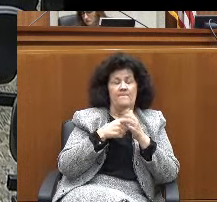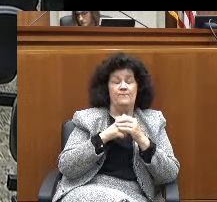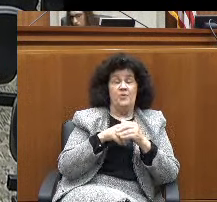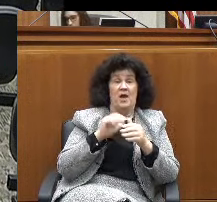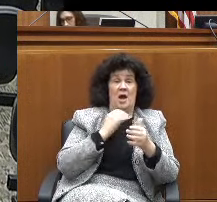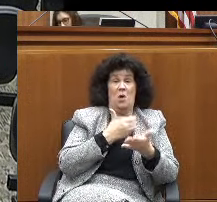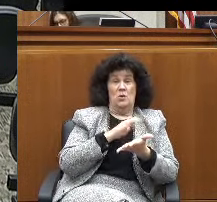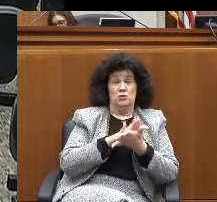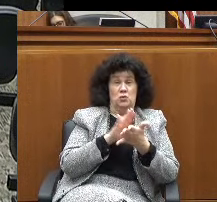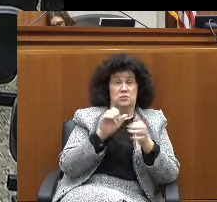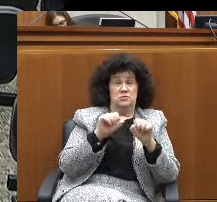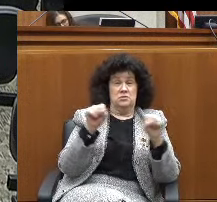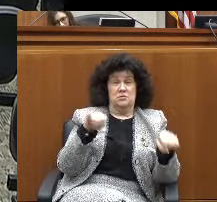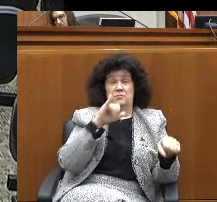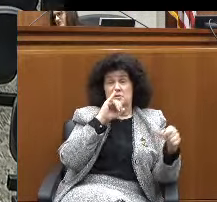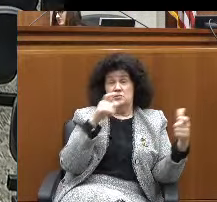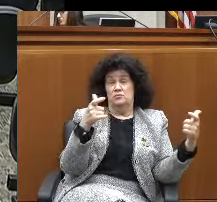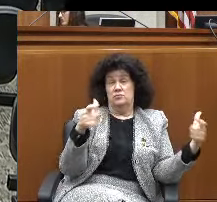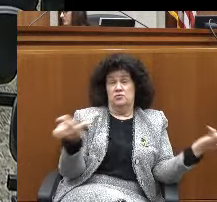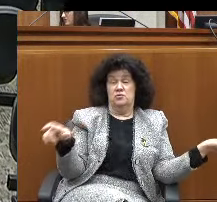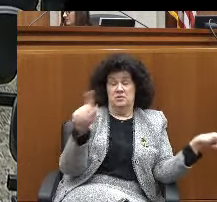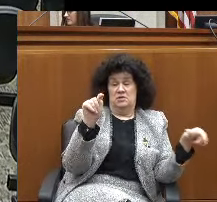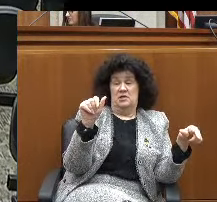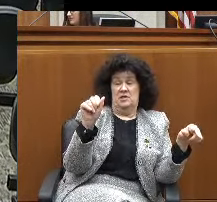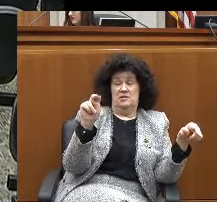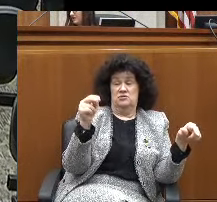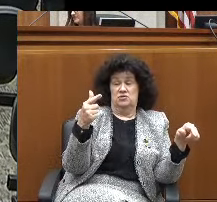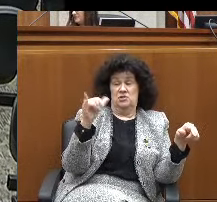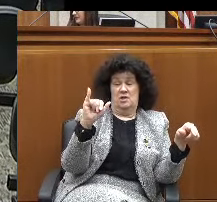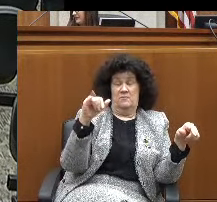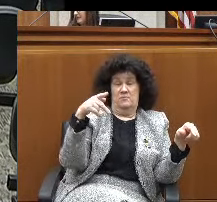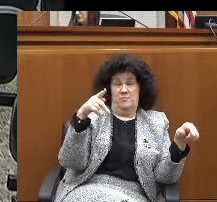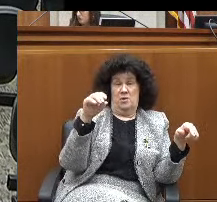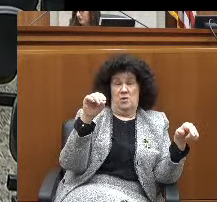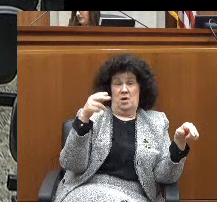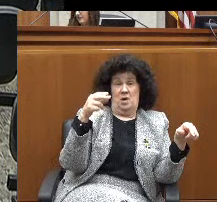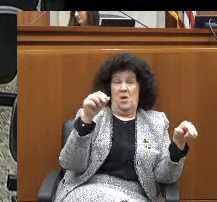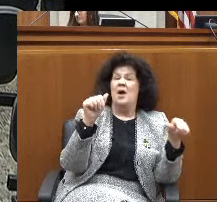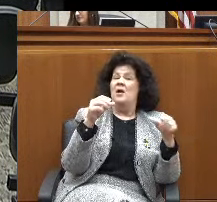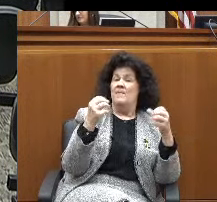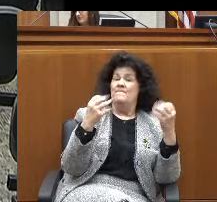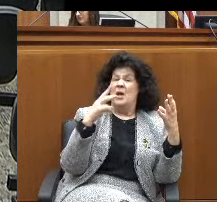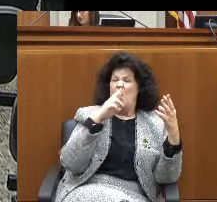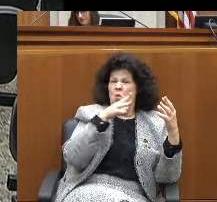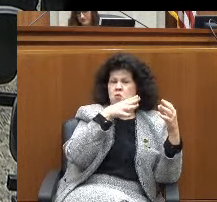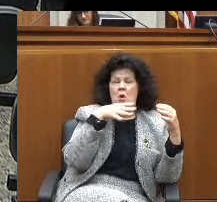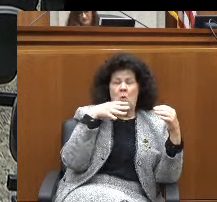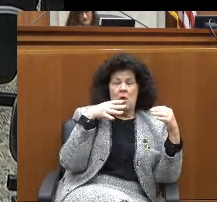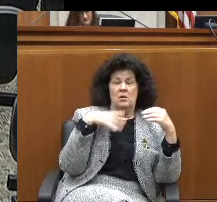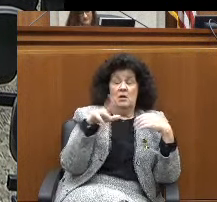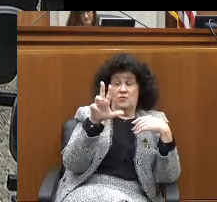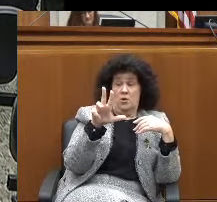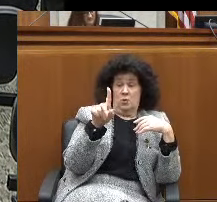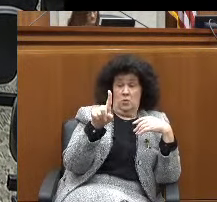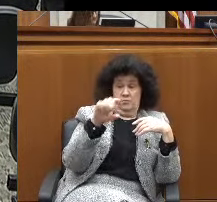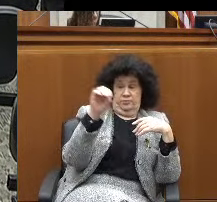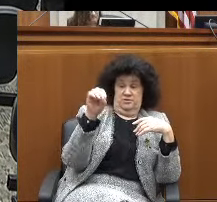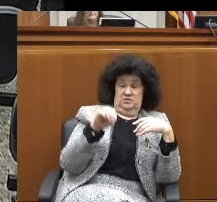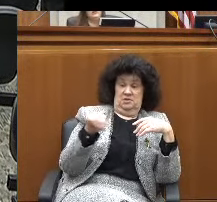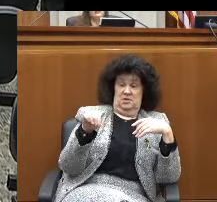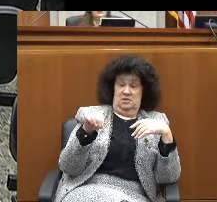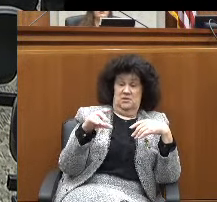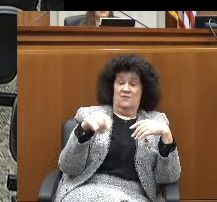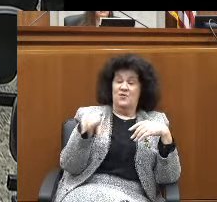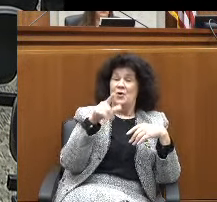of Tangipahoa, and we have a lot of schools that are in our rural areas, 31% of